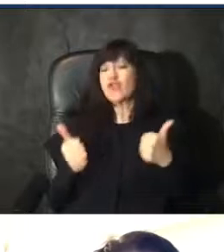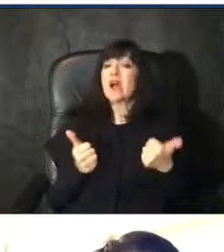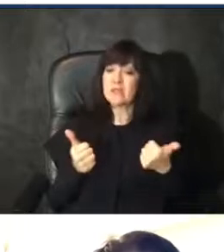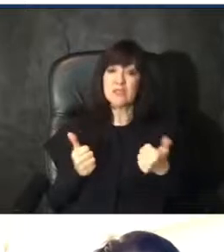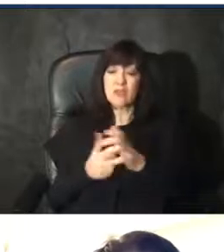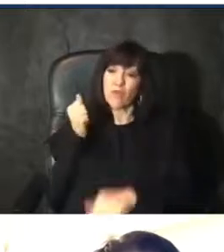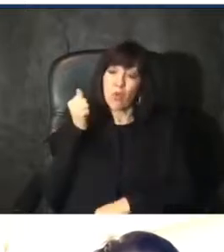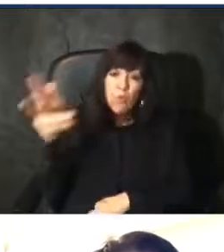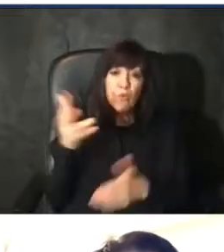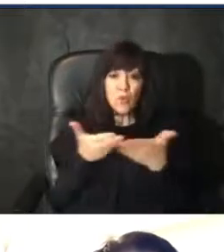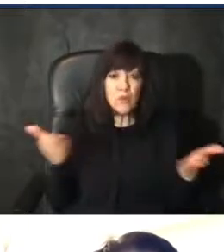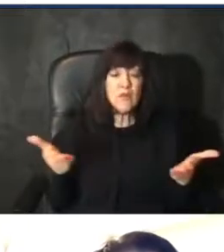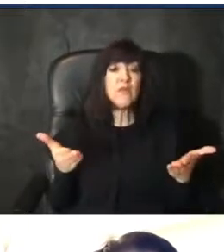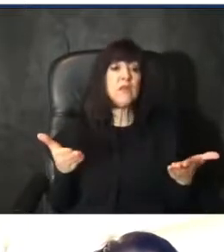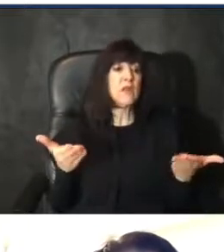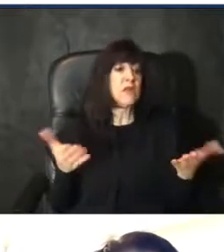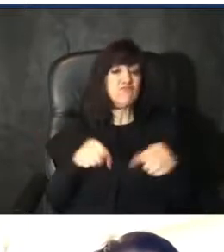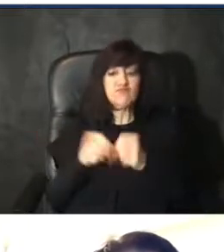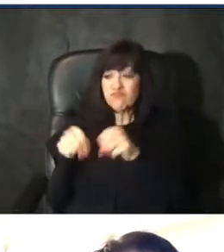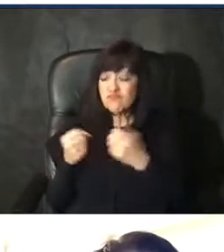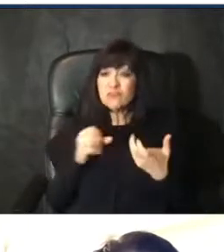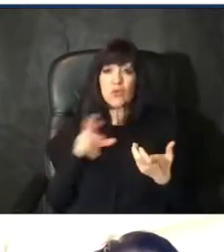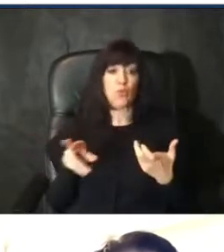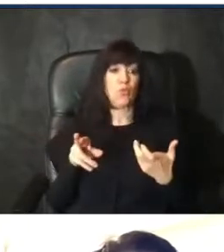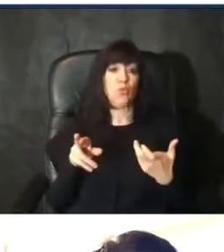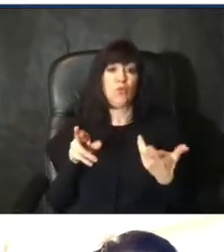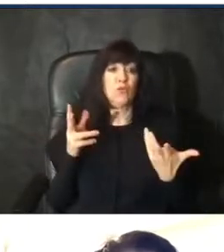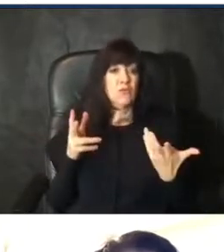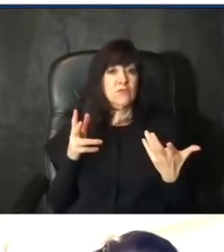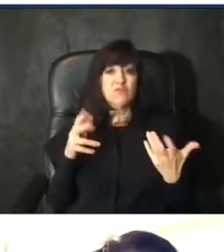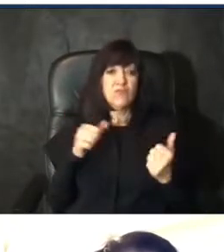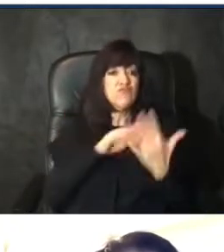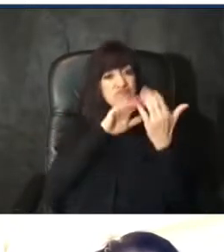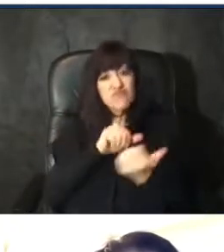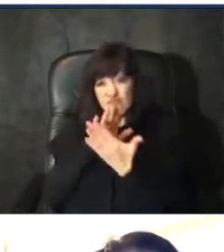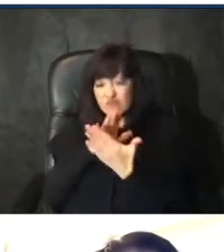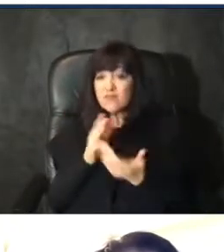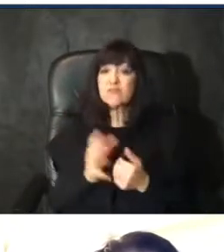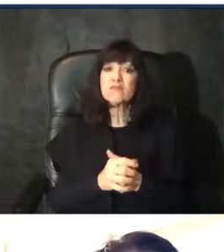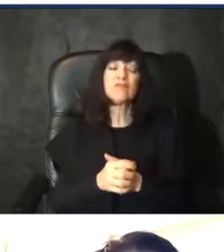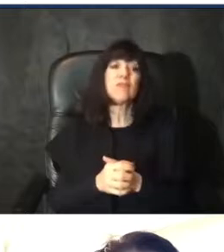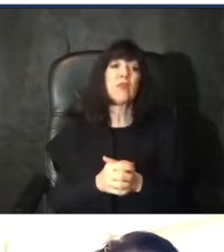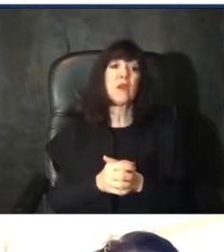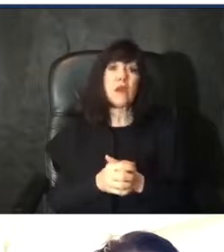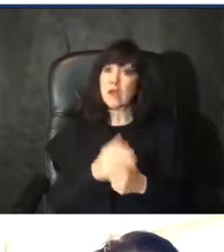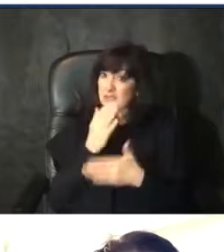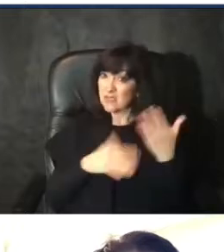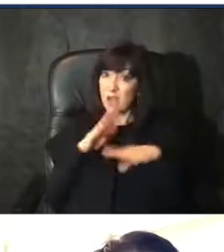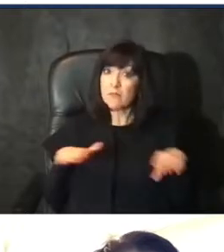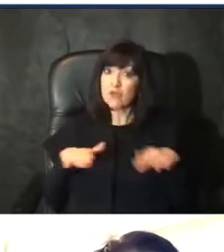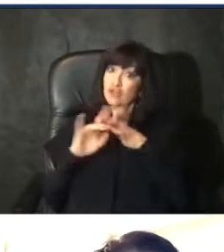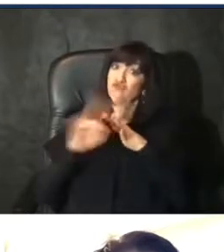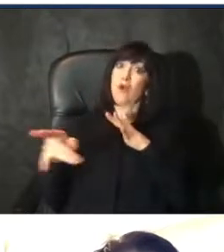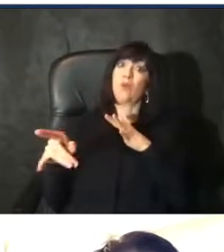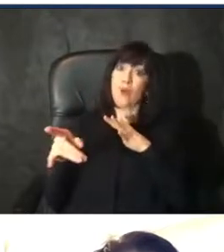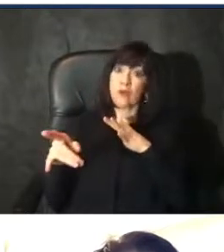in the house, or even running away. There may even be times that children are harming themselves or thinking